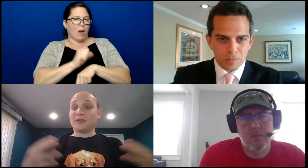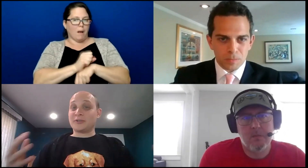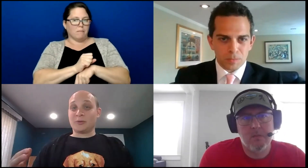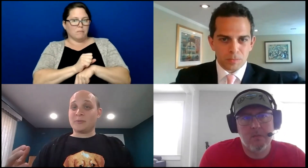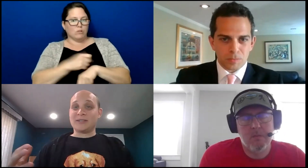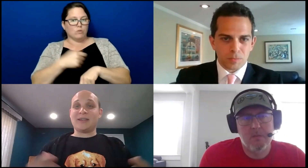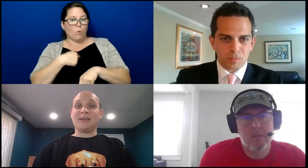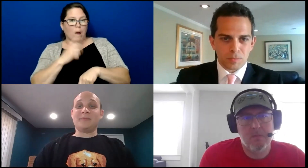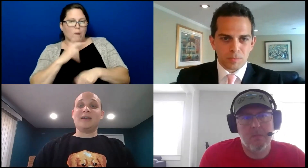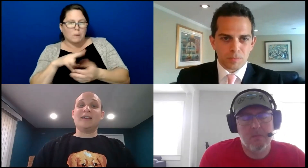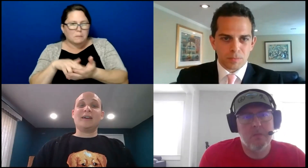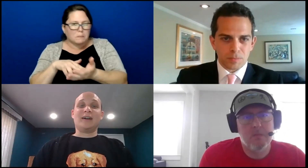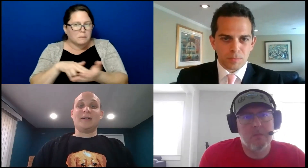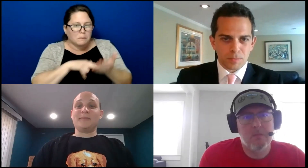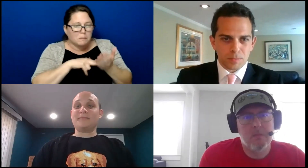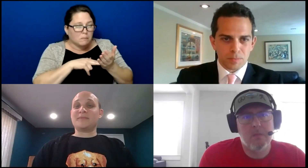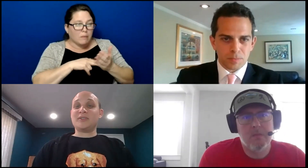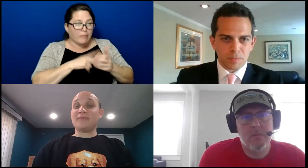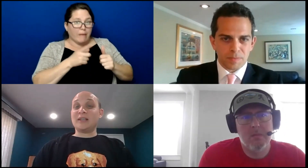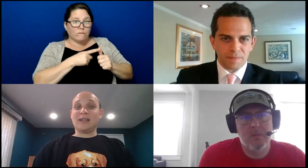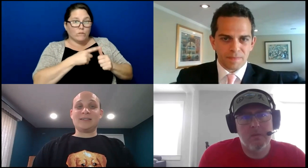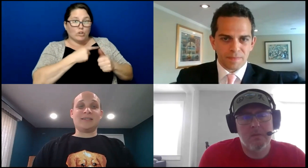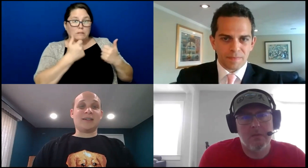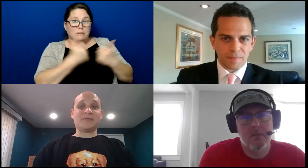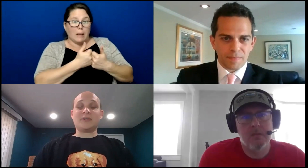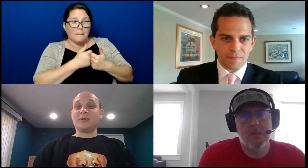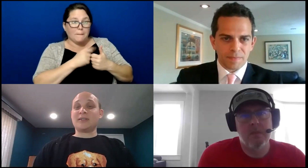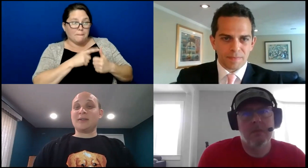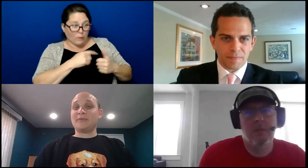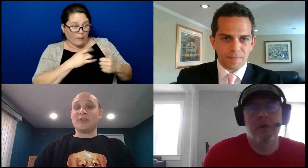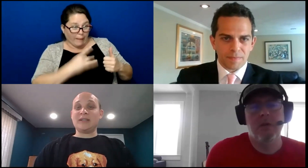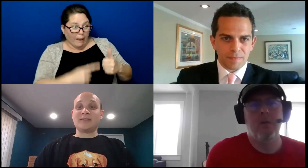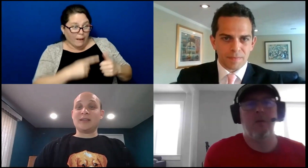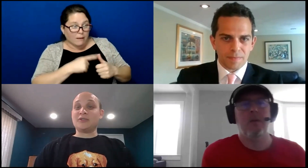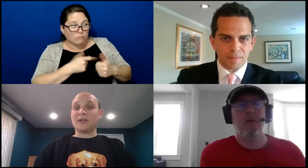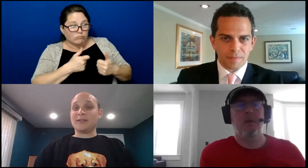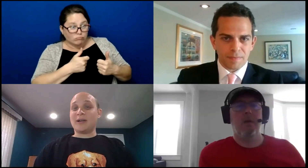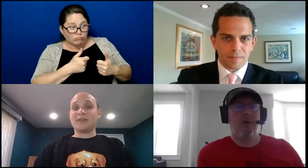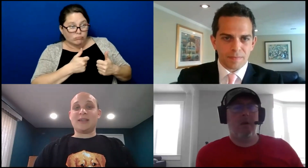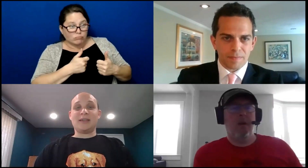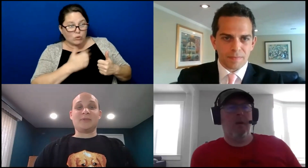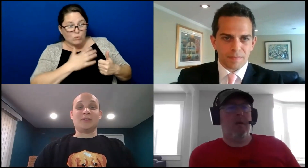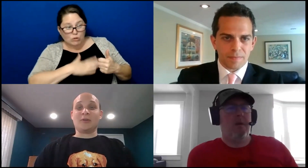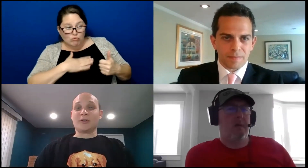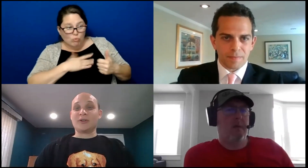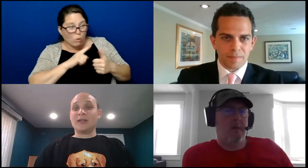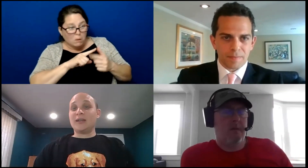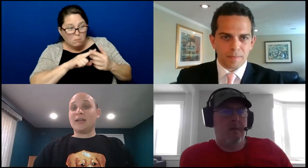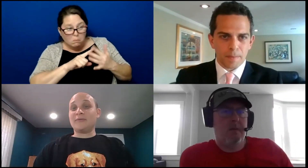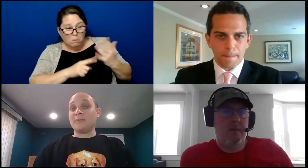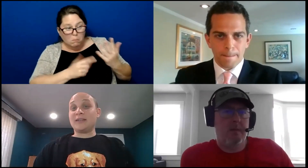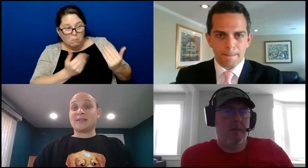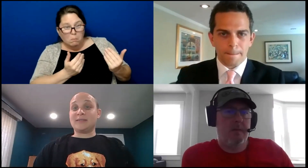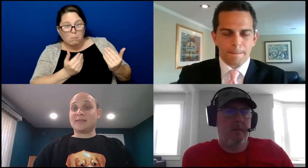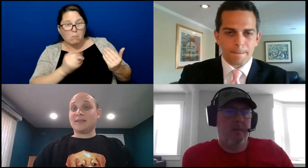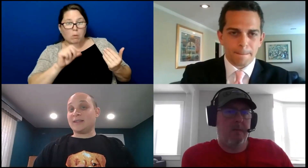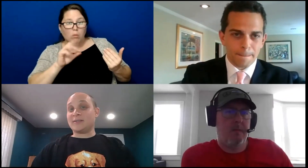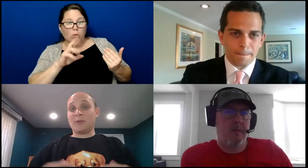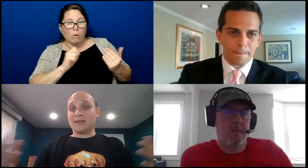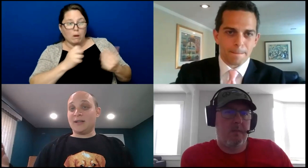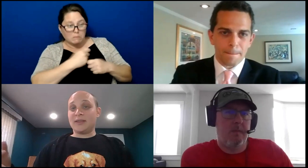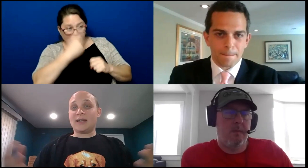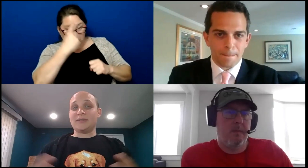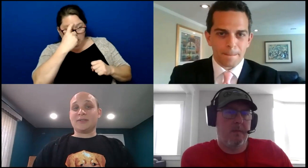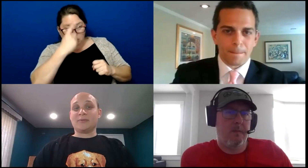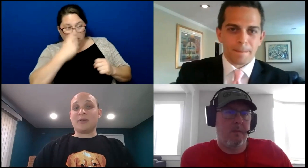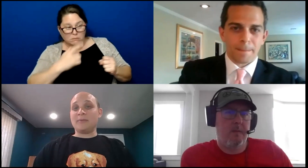played the first lore-based game, see if they liked it enough, see what type of things they enjoyed about the game, the lore, and if it makes sense to